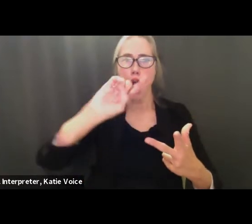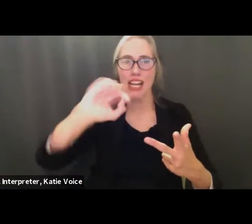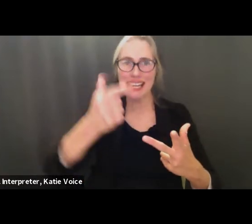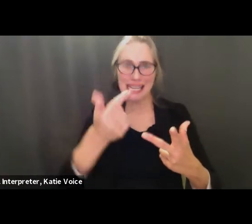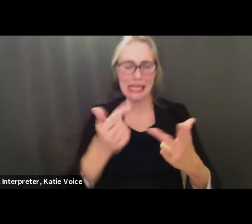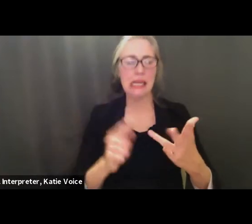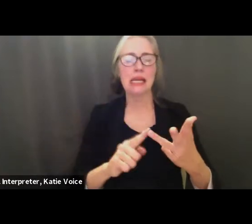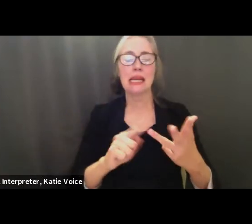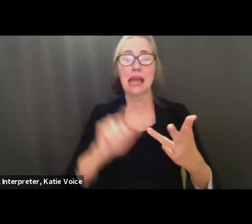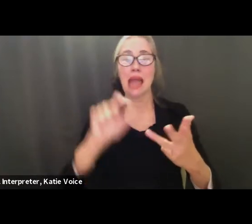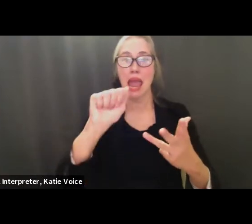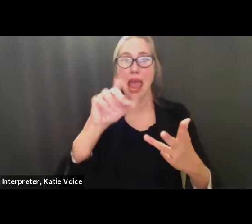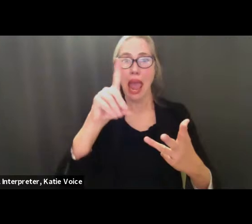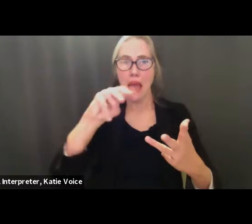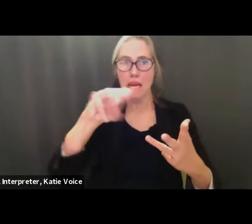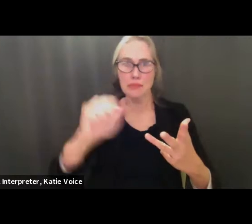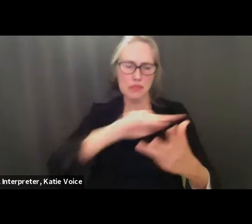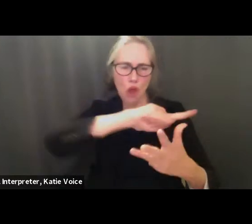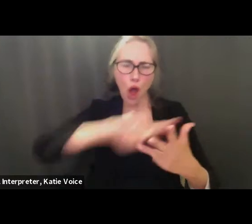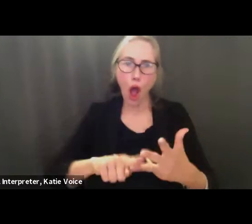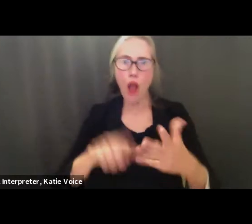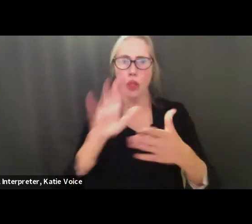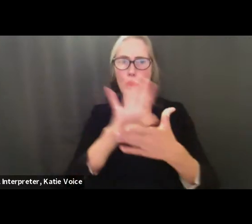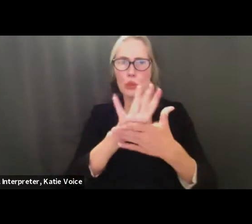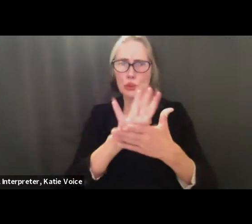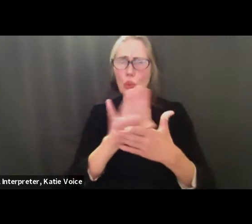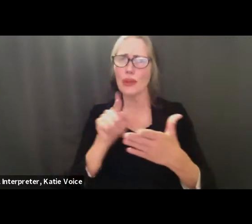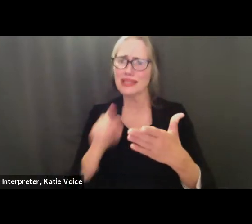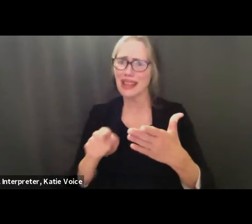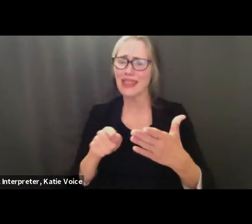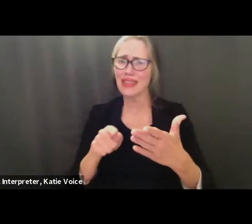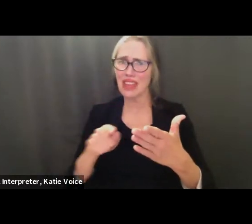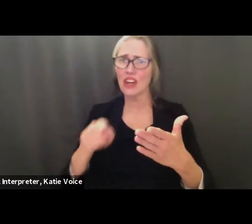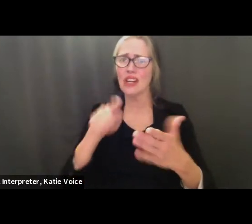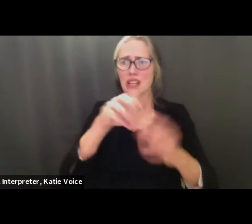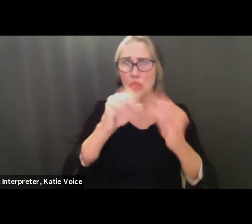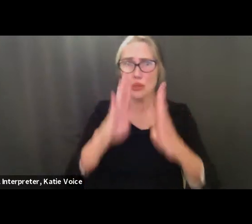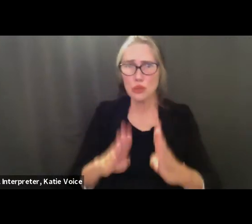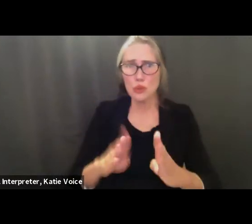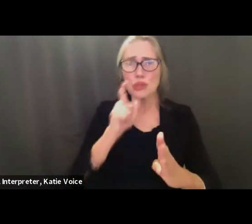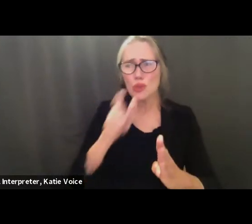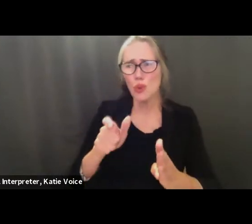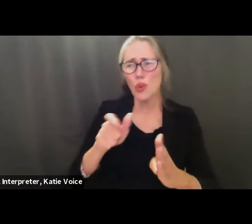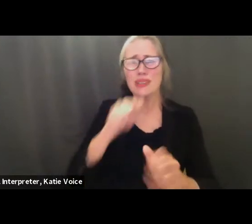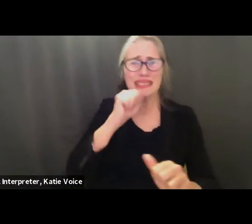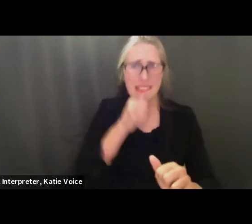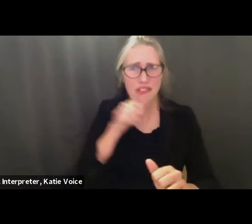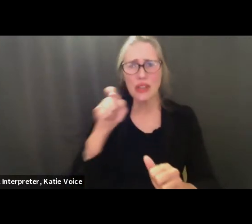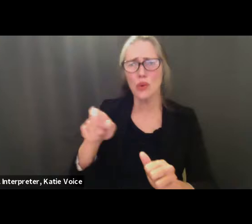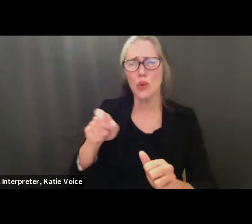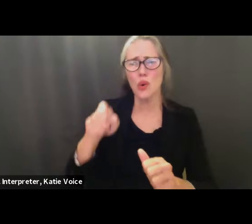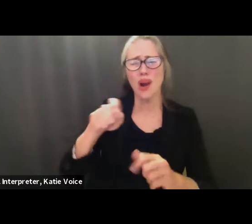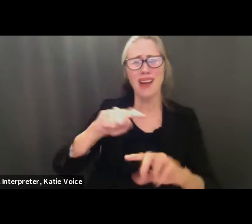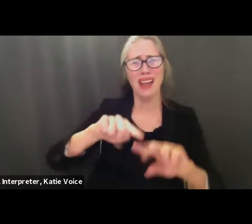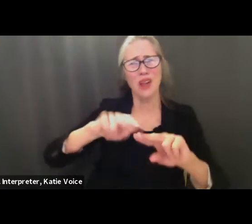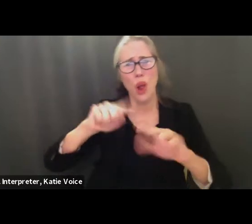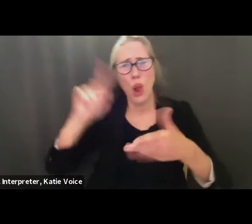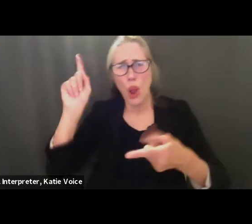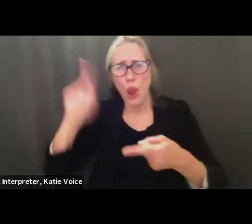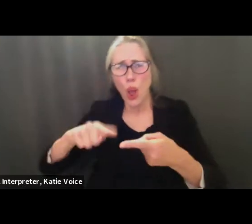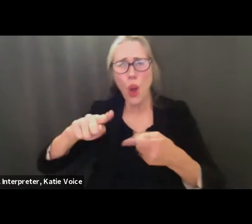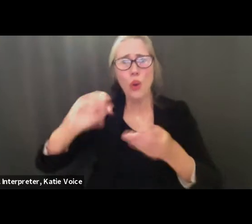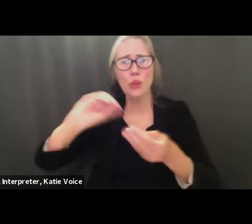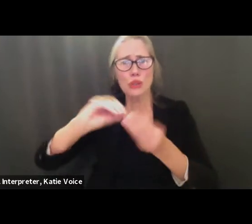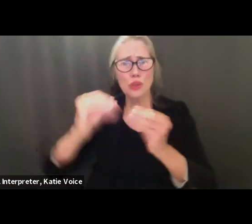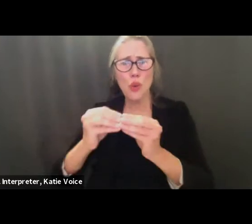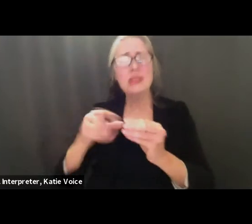And from the agenda and the budget I got is we have things like teachers'